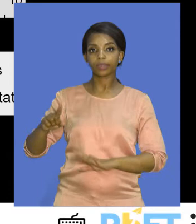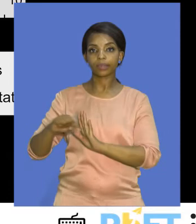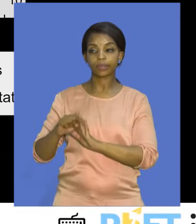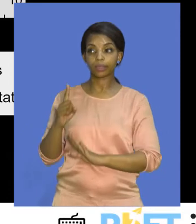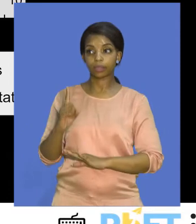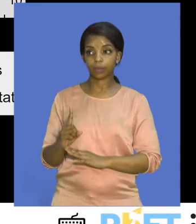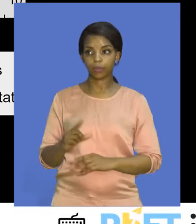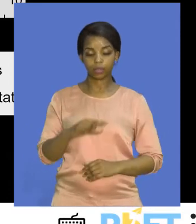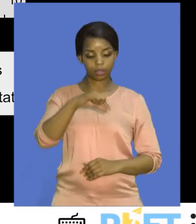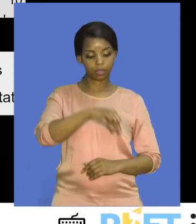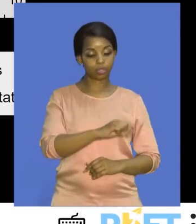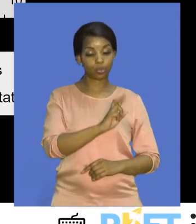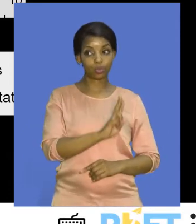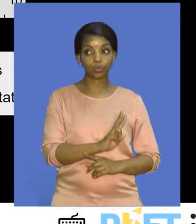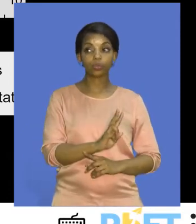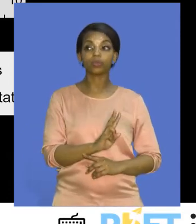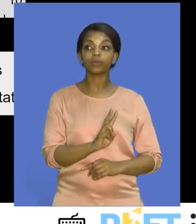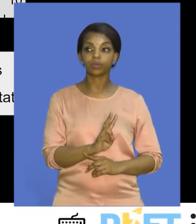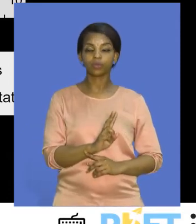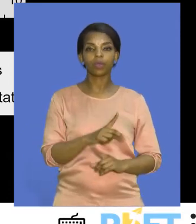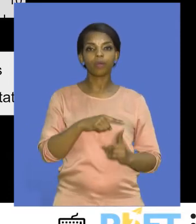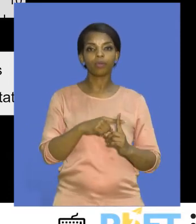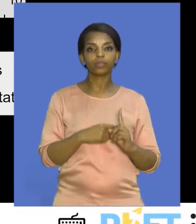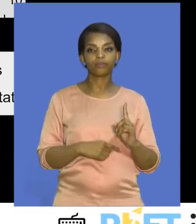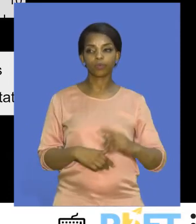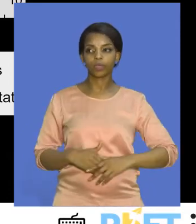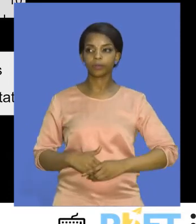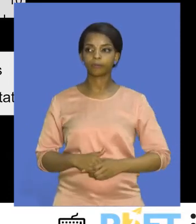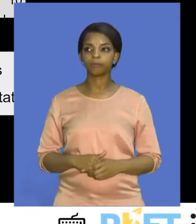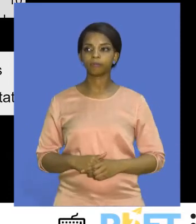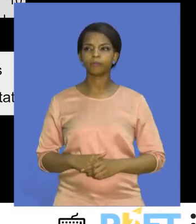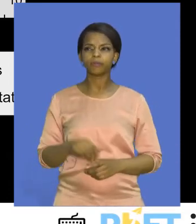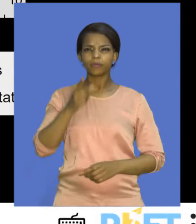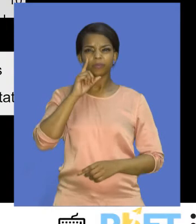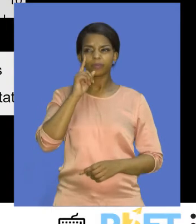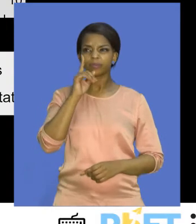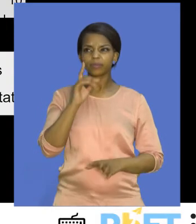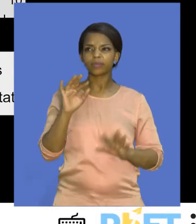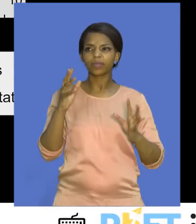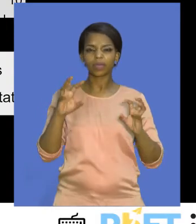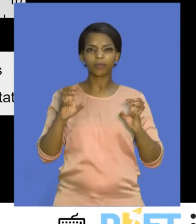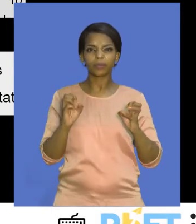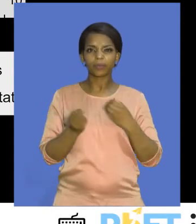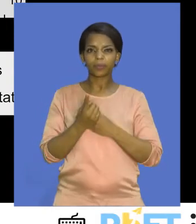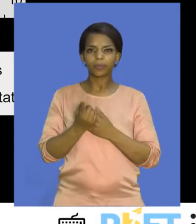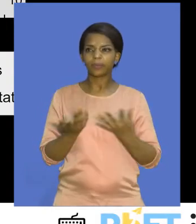becomes +1. And let's see how it affects the force. So the force is actually